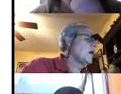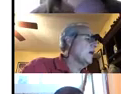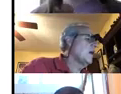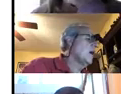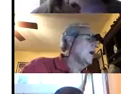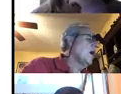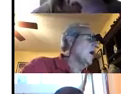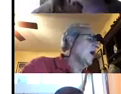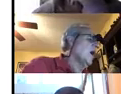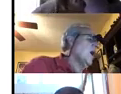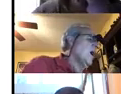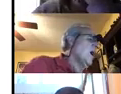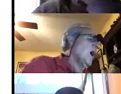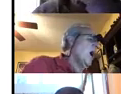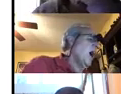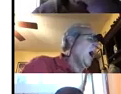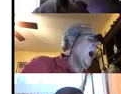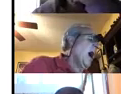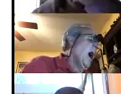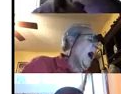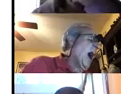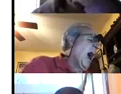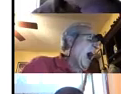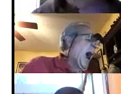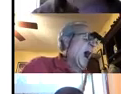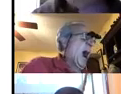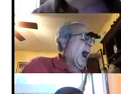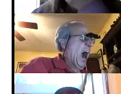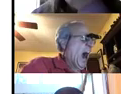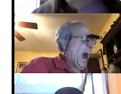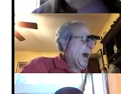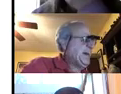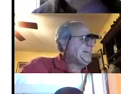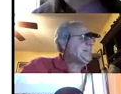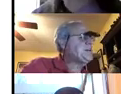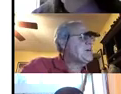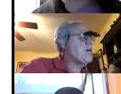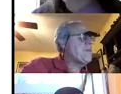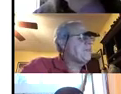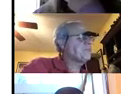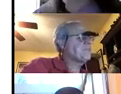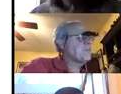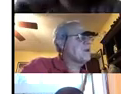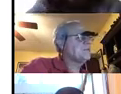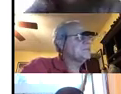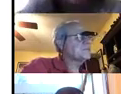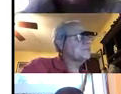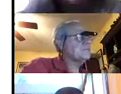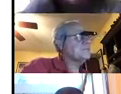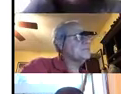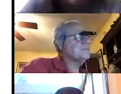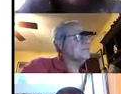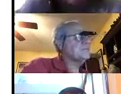disabilities, because they had a disability, they lacked access to much of society.